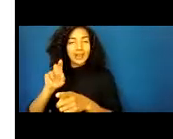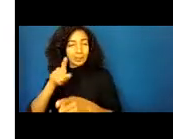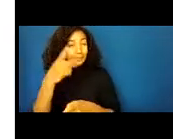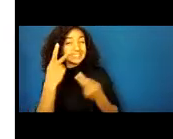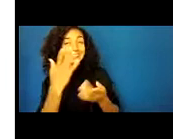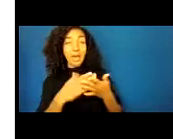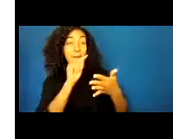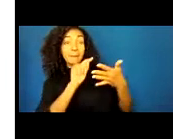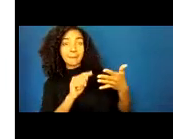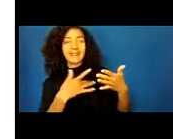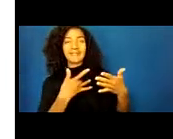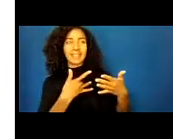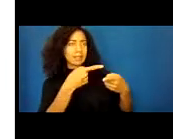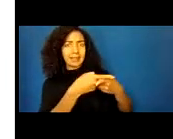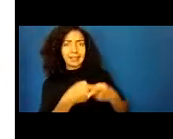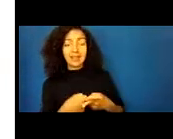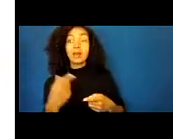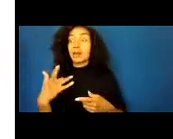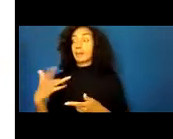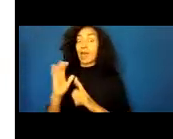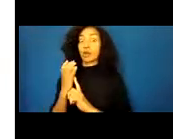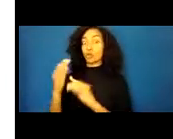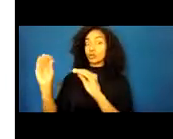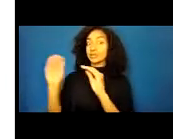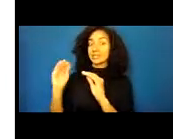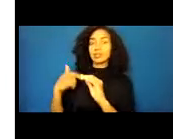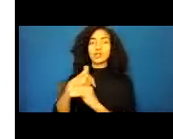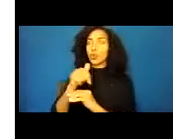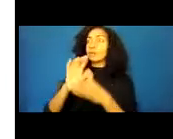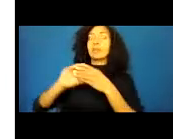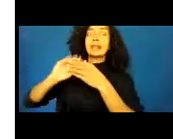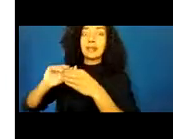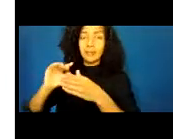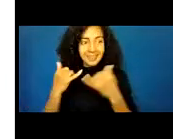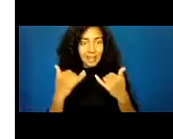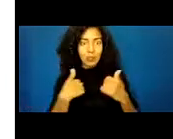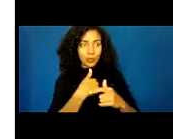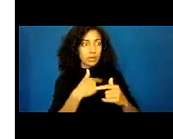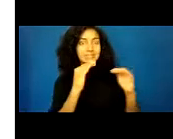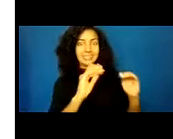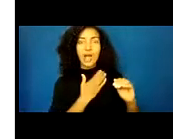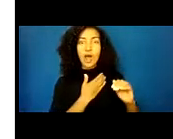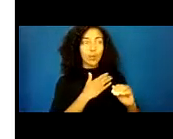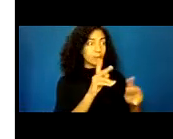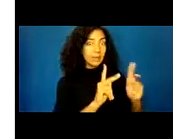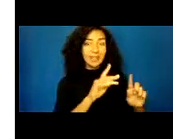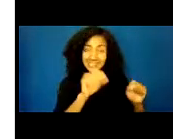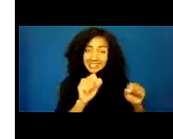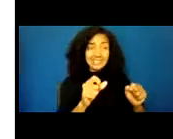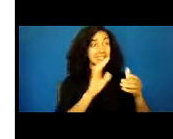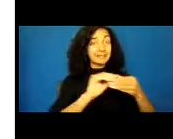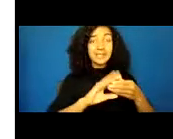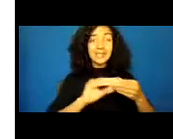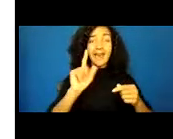We're taught not to speak out, and now we're trying to teach our people to speak out against these issues. And so it's not come naturally